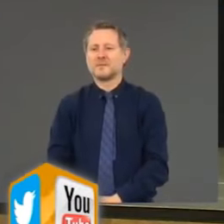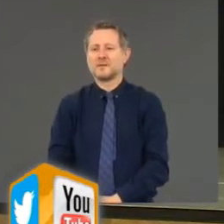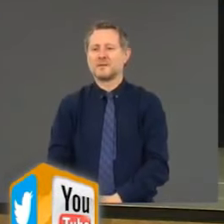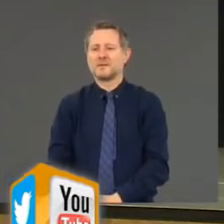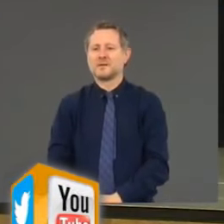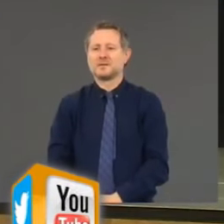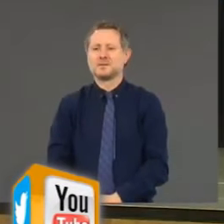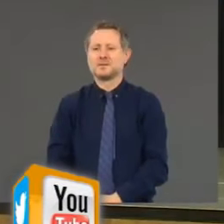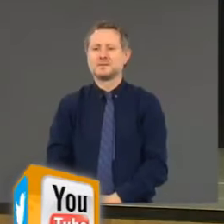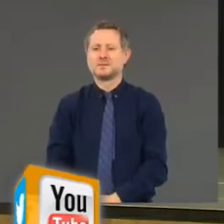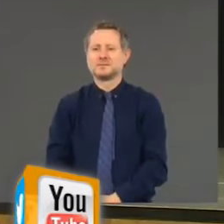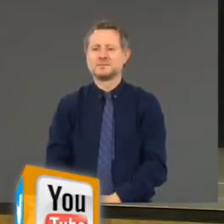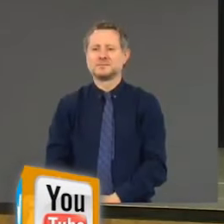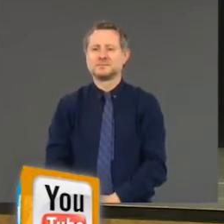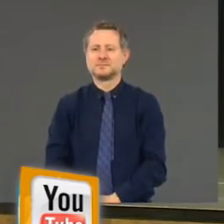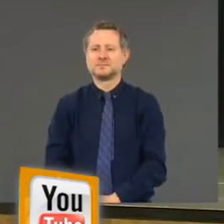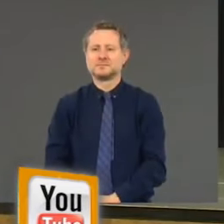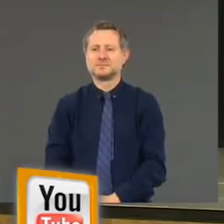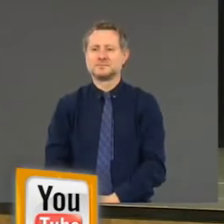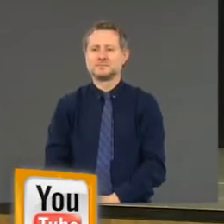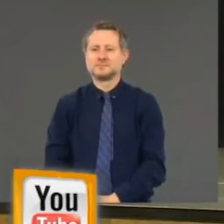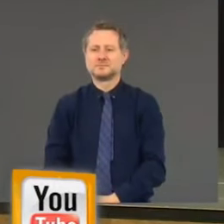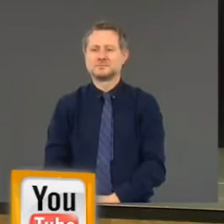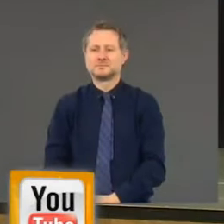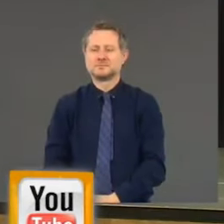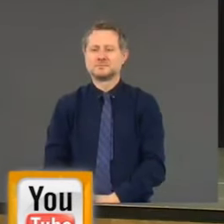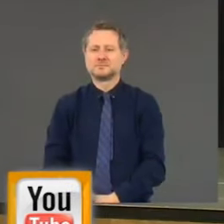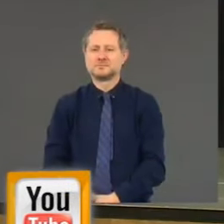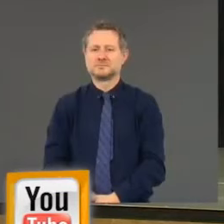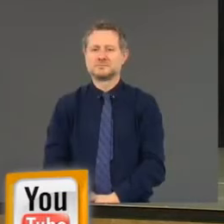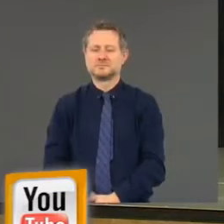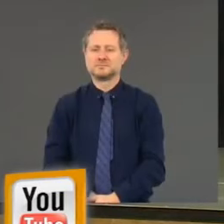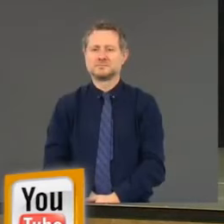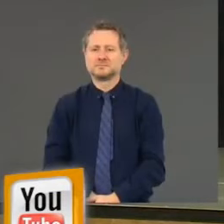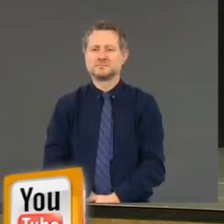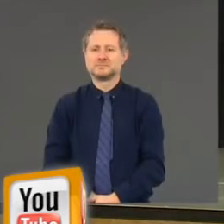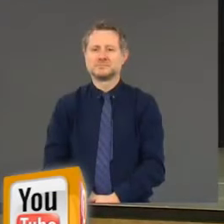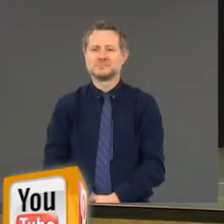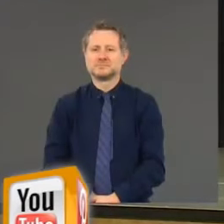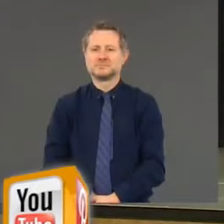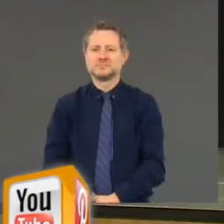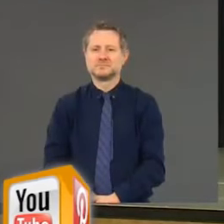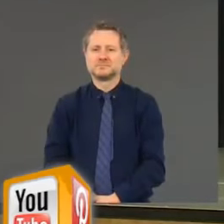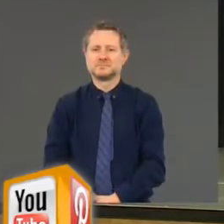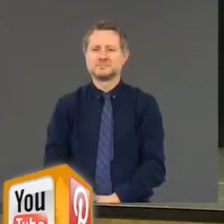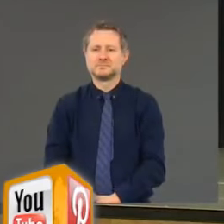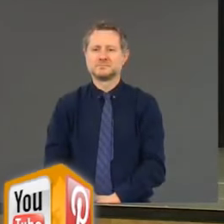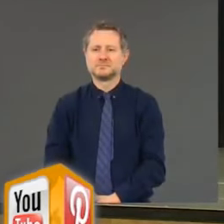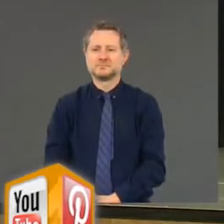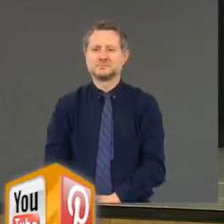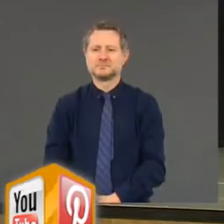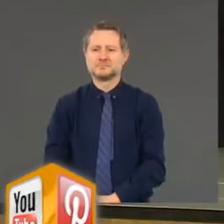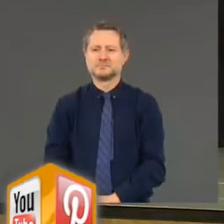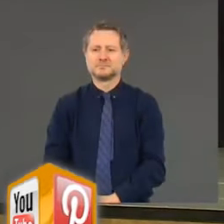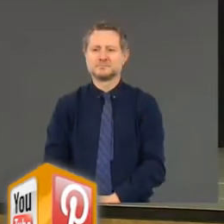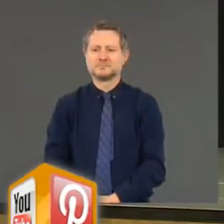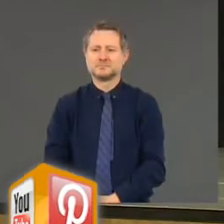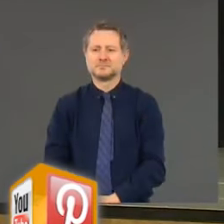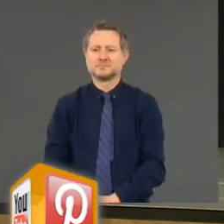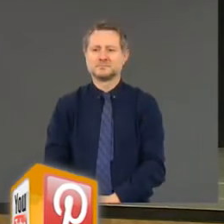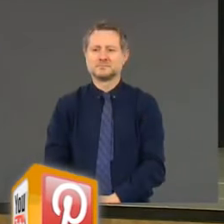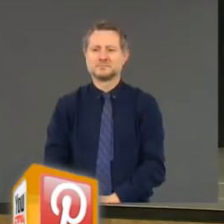office that they post in the door, the officers just laugh and they say they had the power to do it. Is this